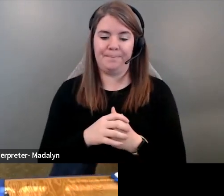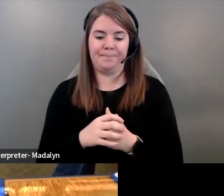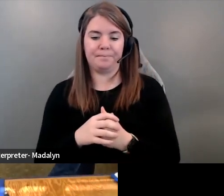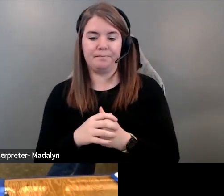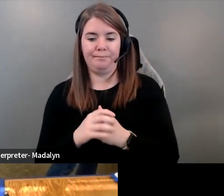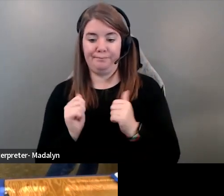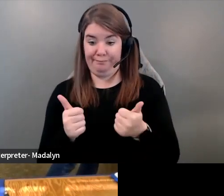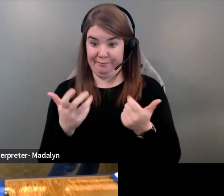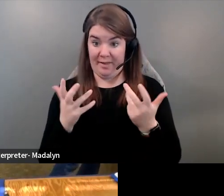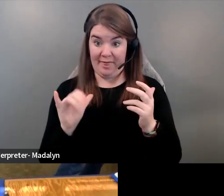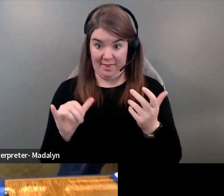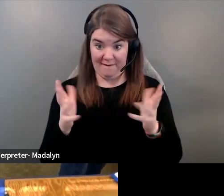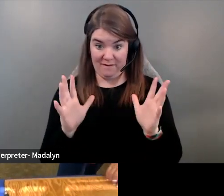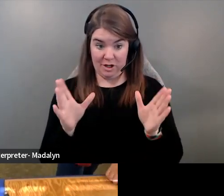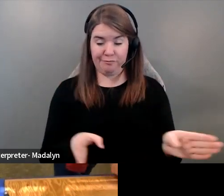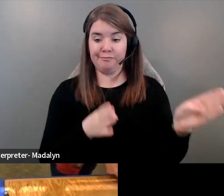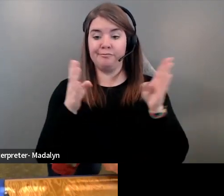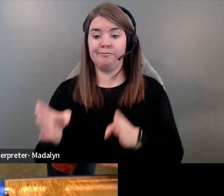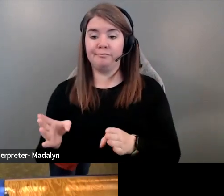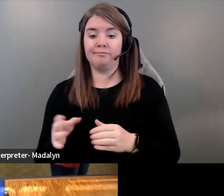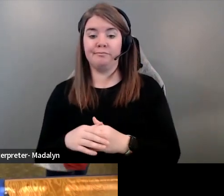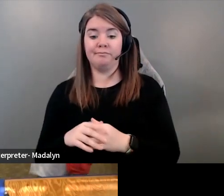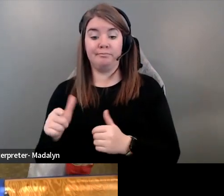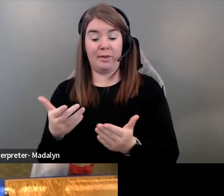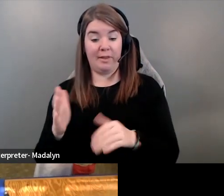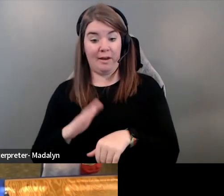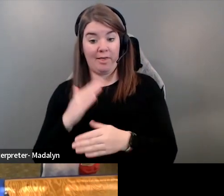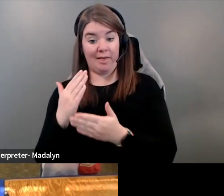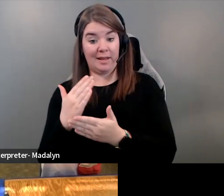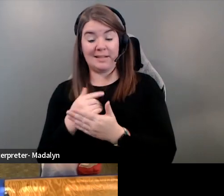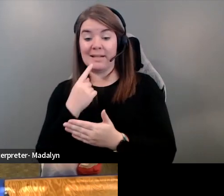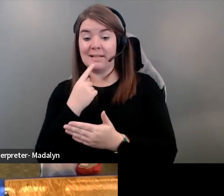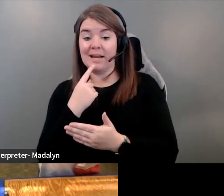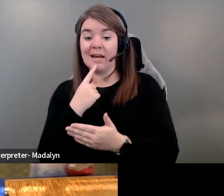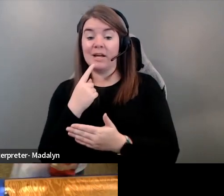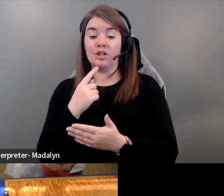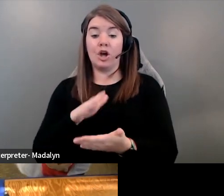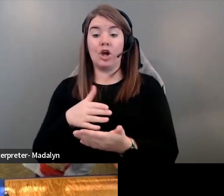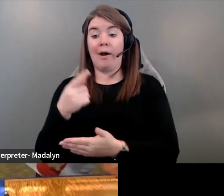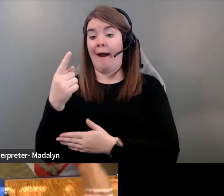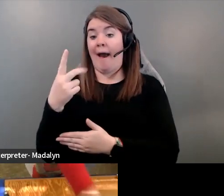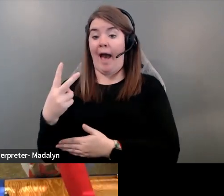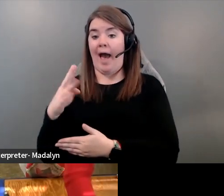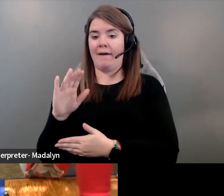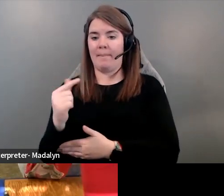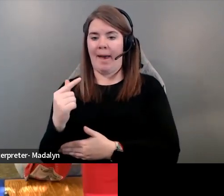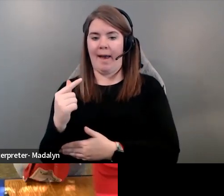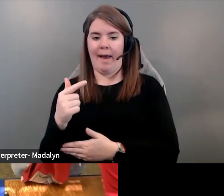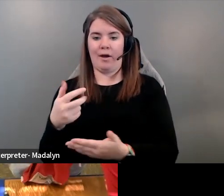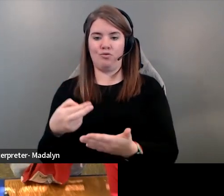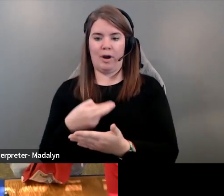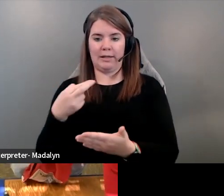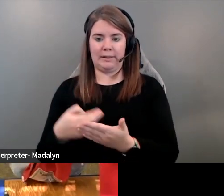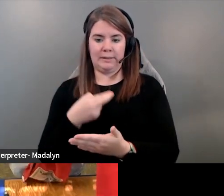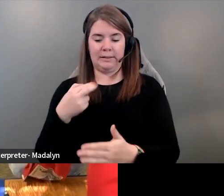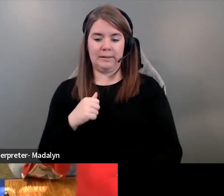done. And another thing on that list that says cook half the bag of rice. So the bag of rice